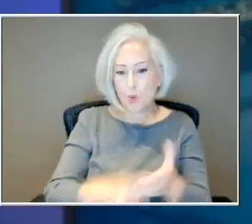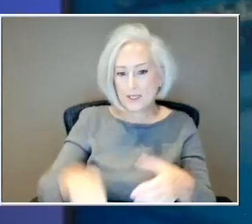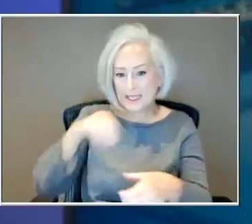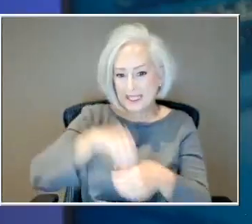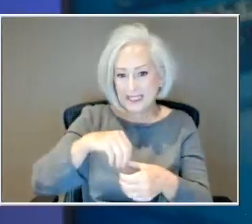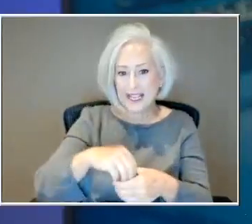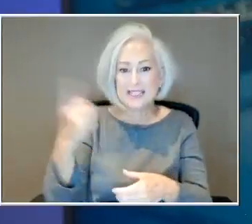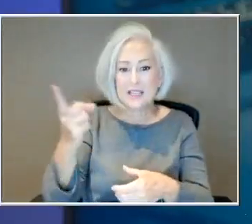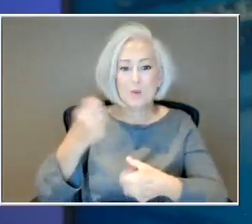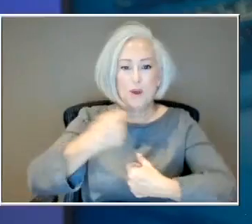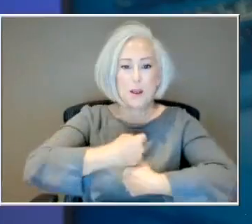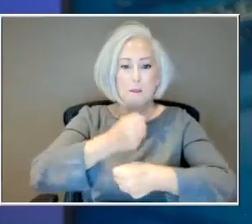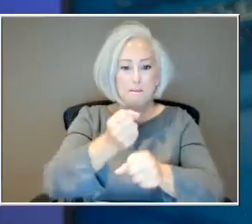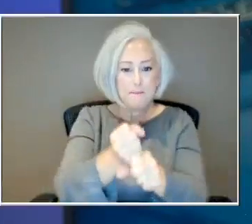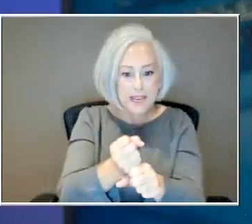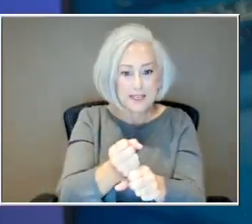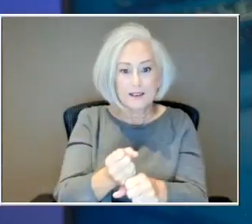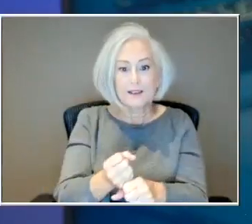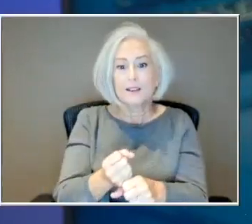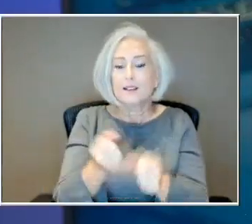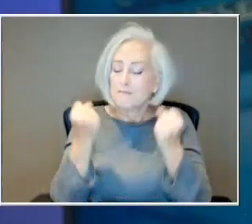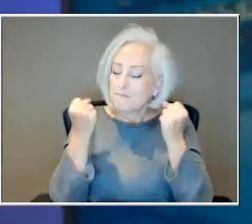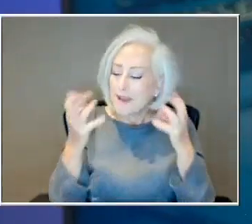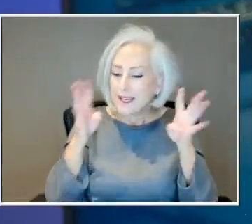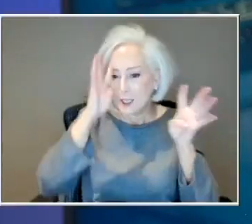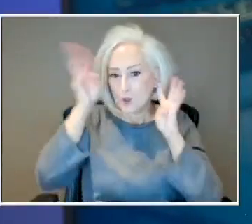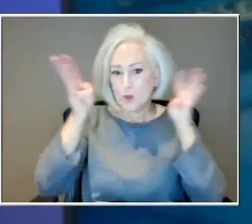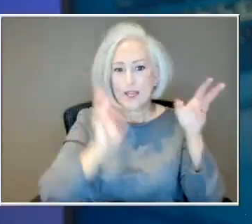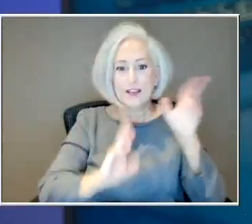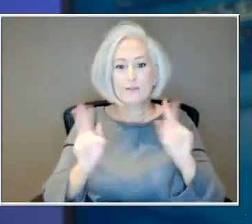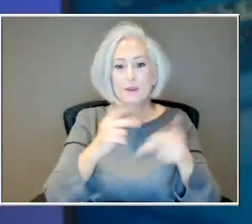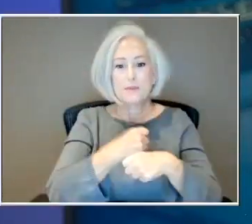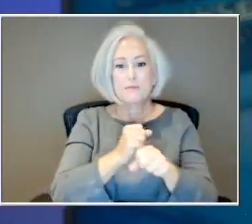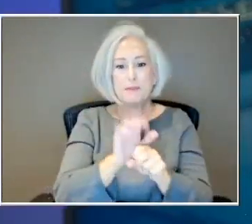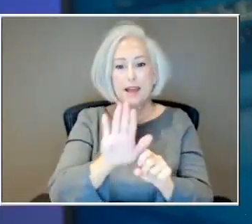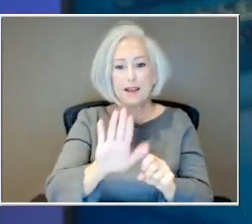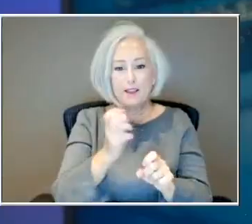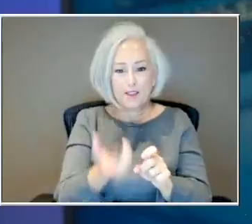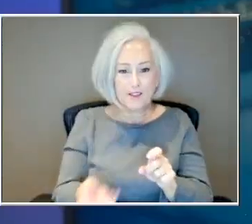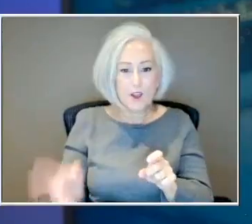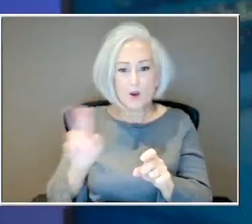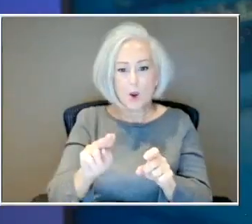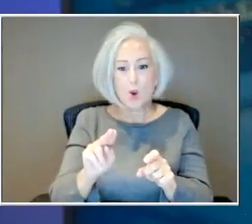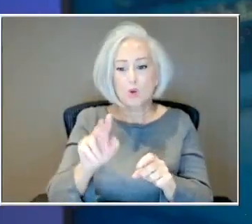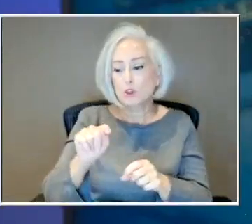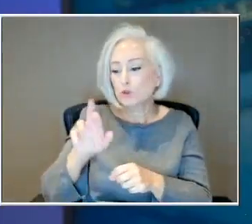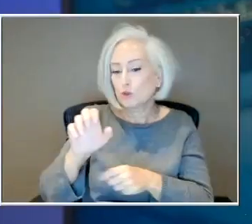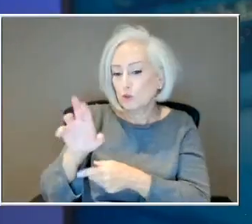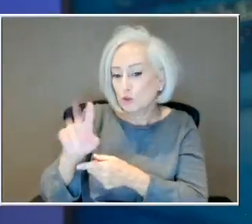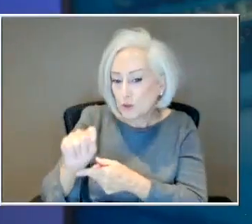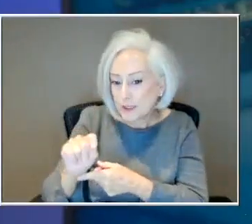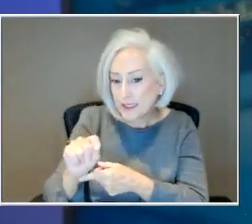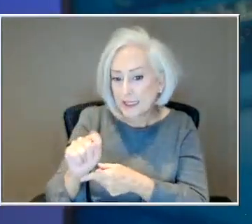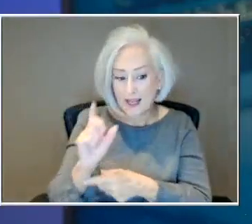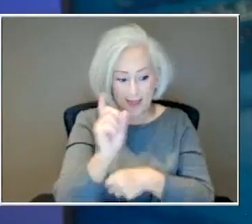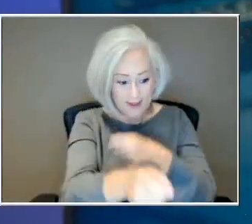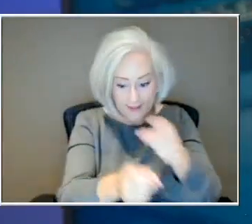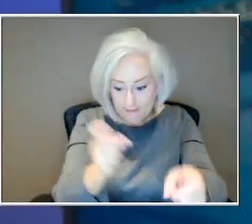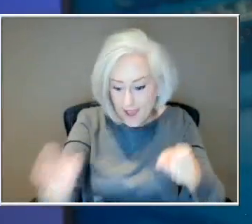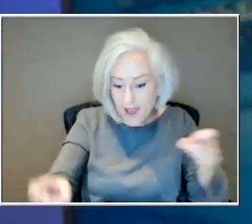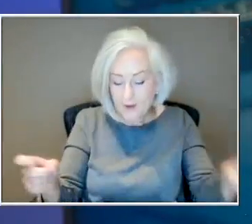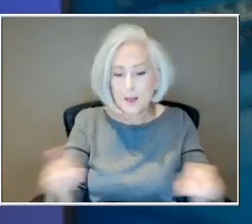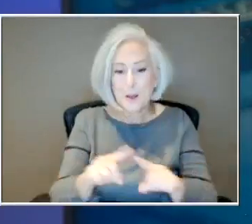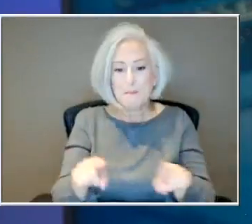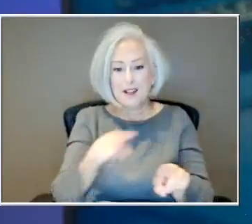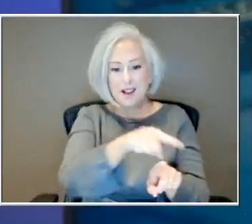creative people out there who love Halloween, and they make their own treats, so when kids come and they give them their own stuff, but those are probably